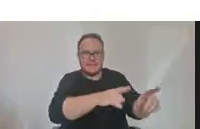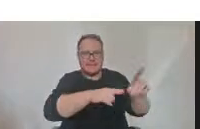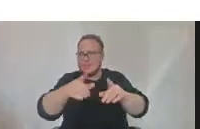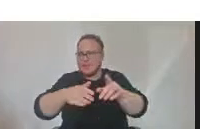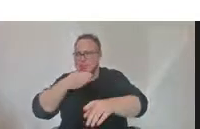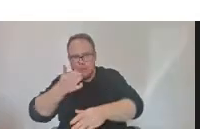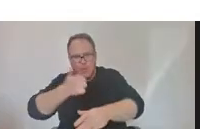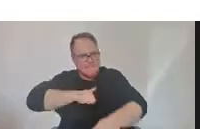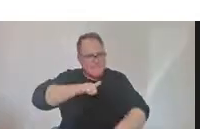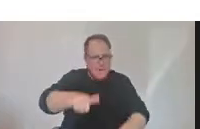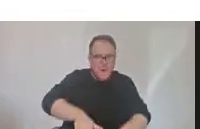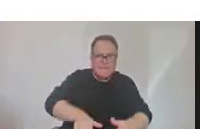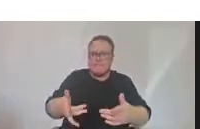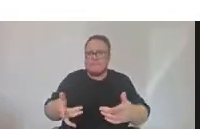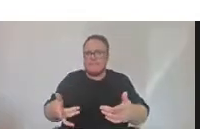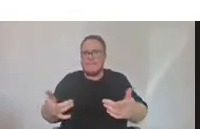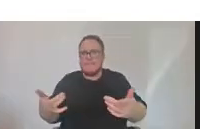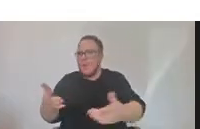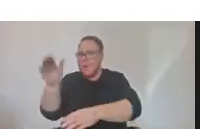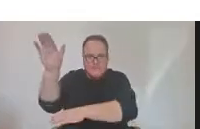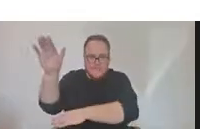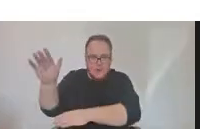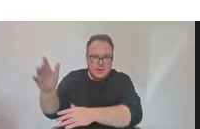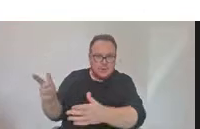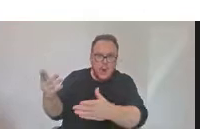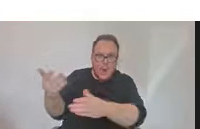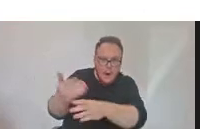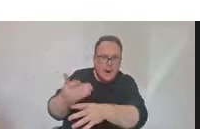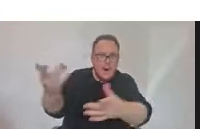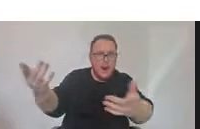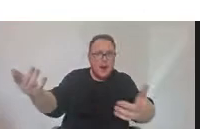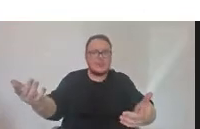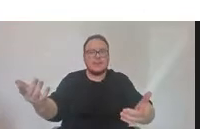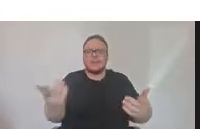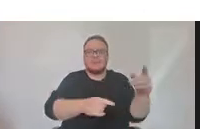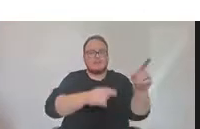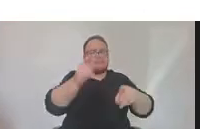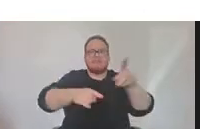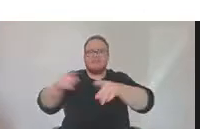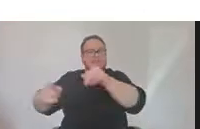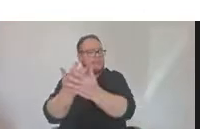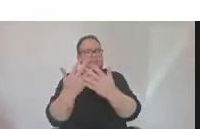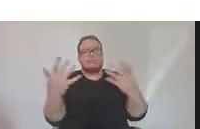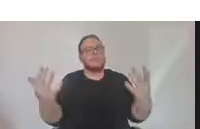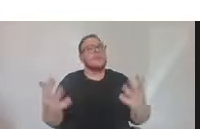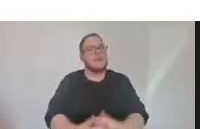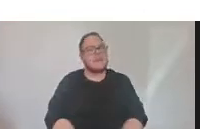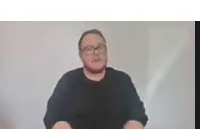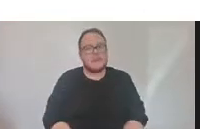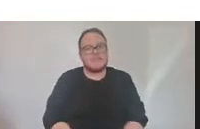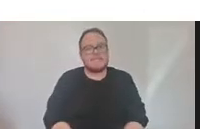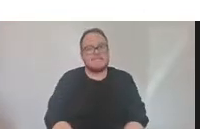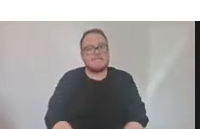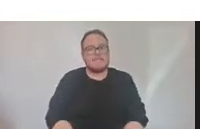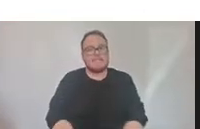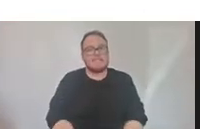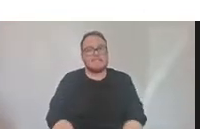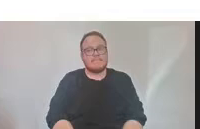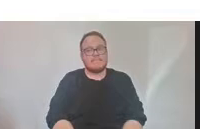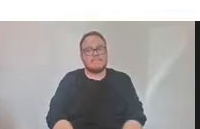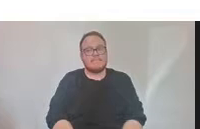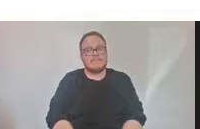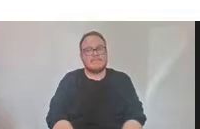methodology. And you know, there were events where not many people got done, but actually, even when we didn't actually physically jab many people,